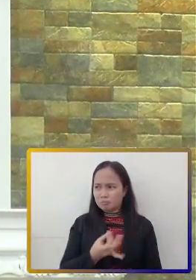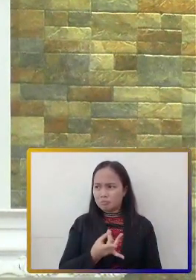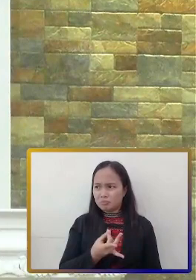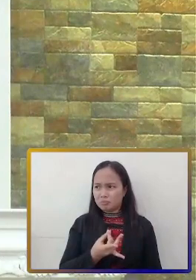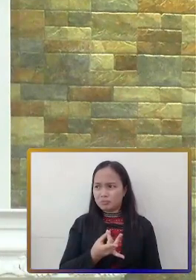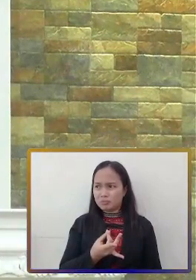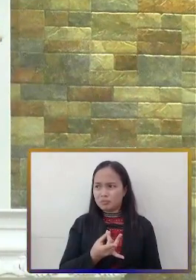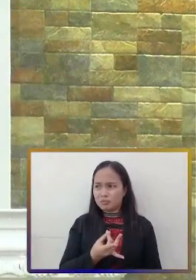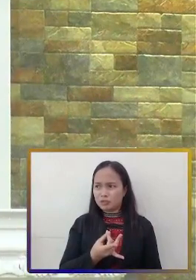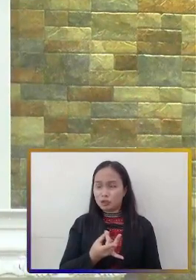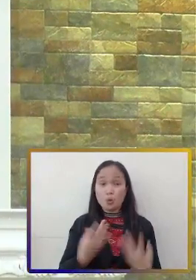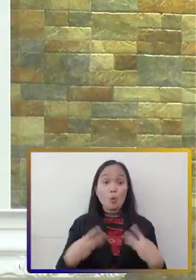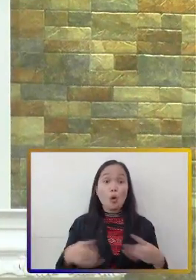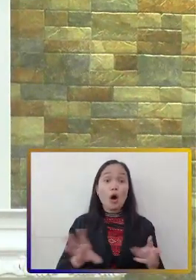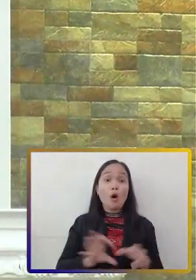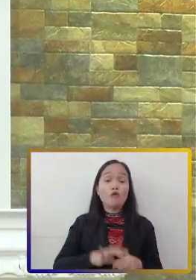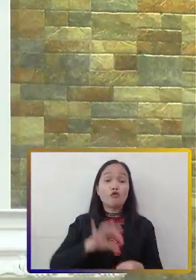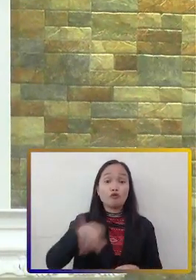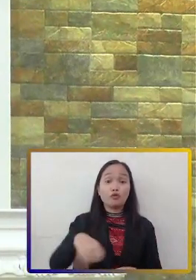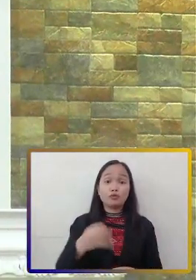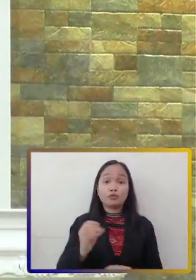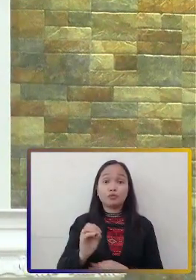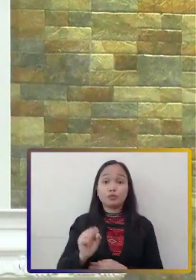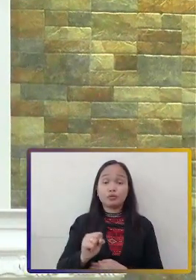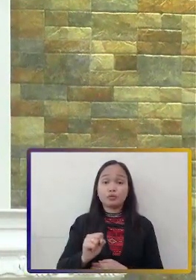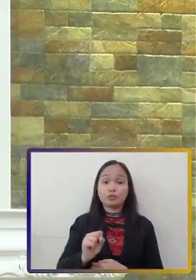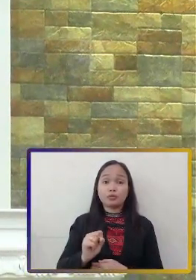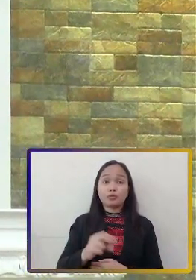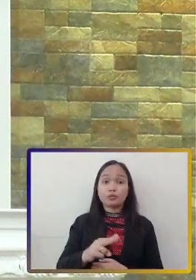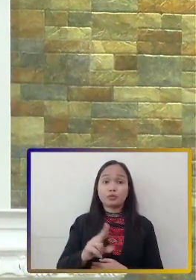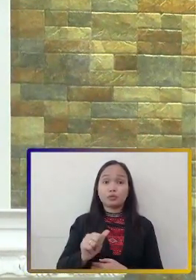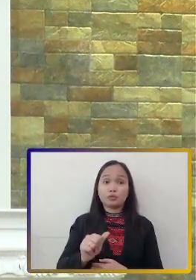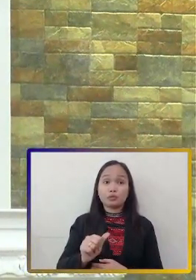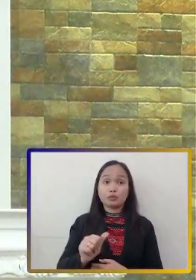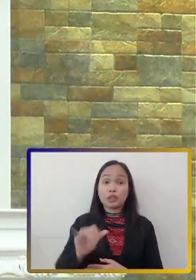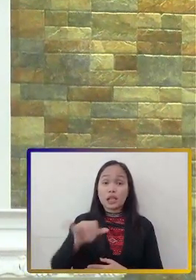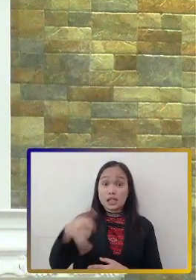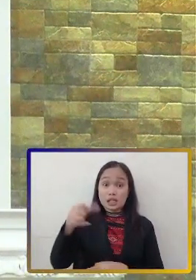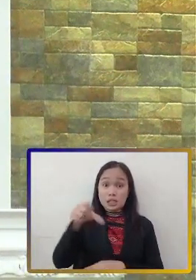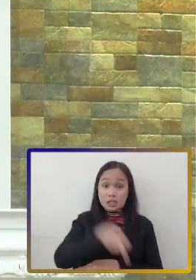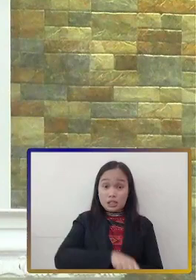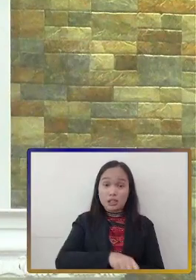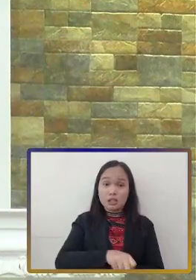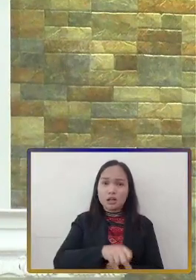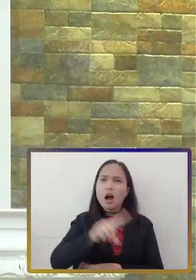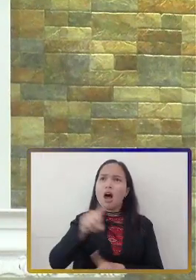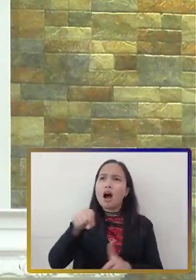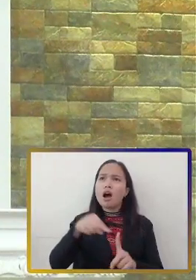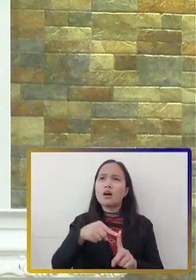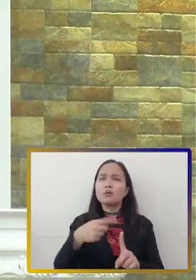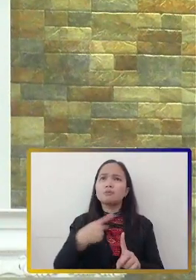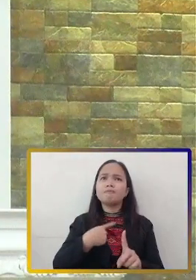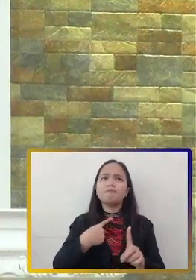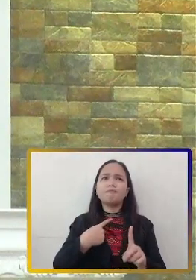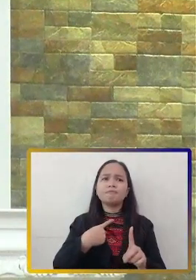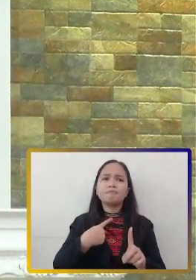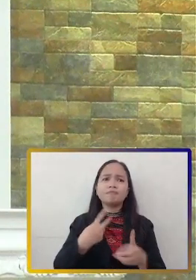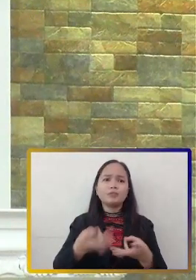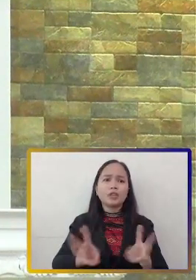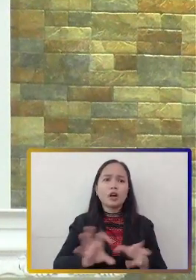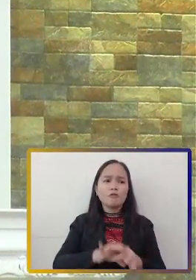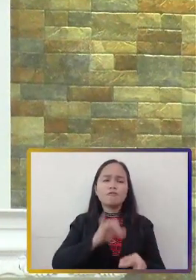of Joshua and the rest of the Israelites nung ginapi po nila